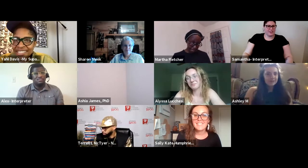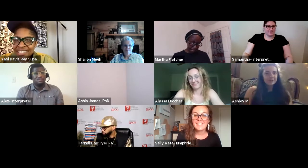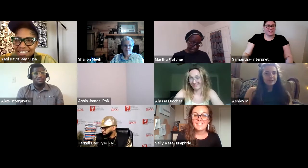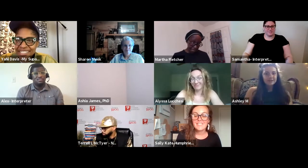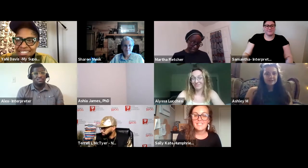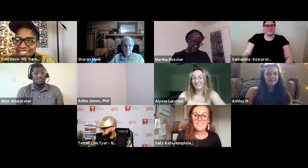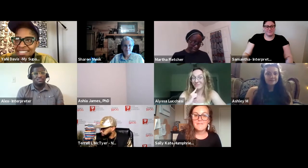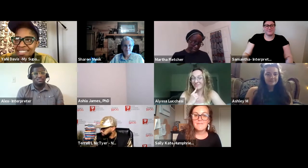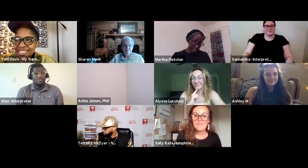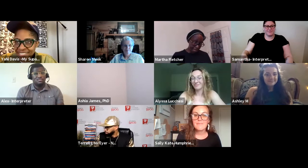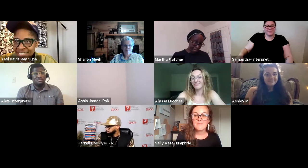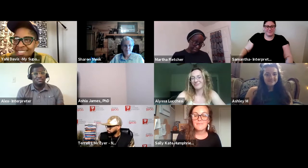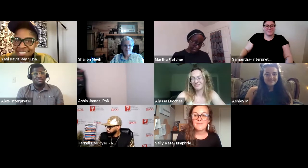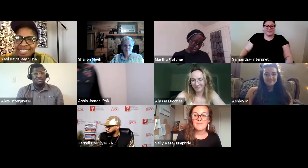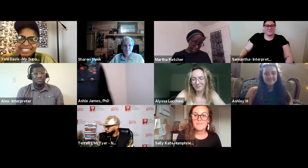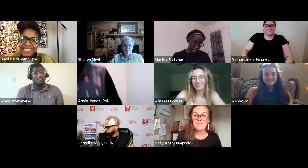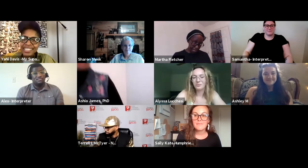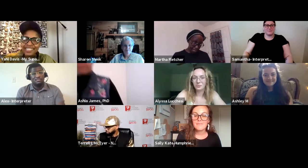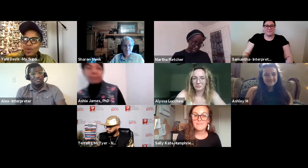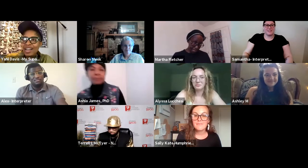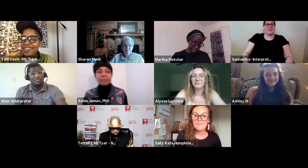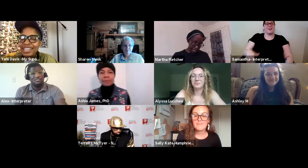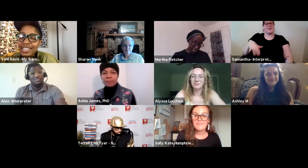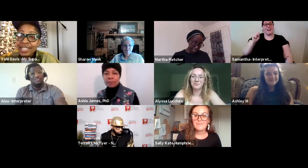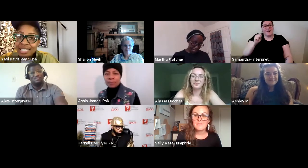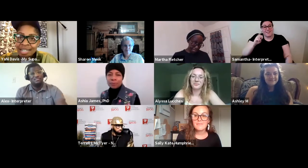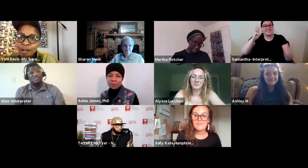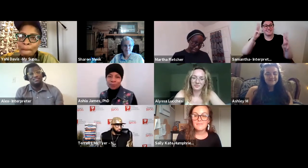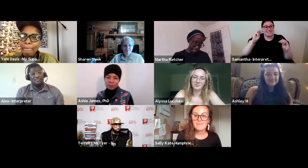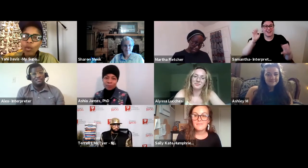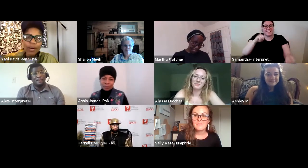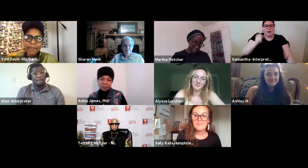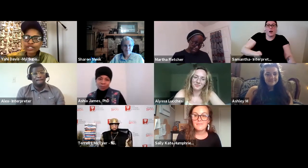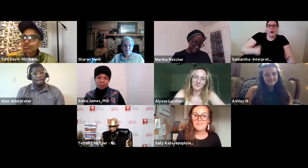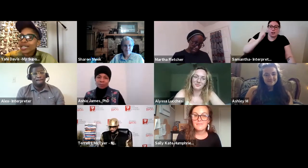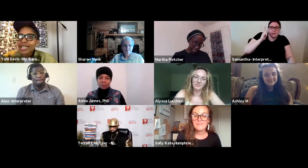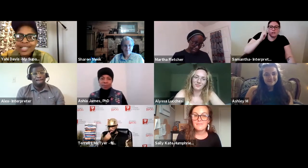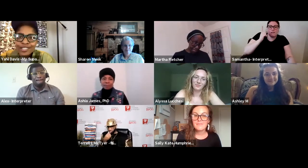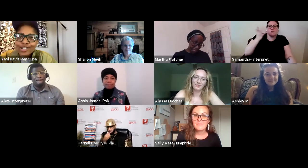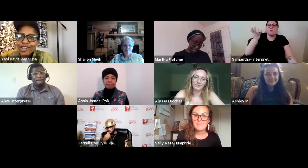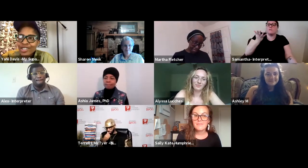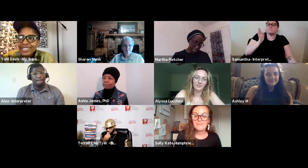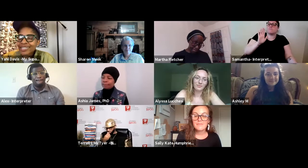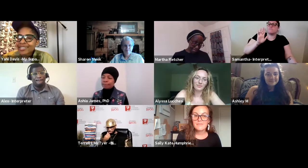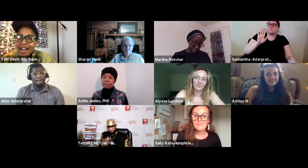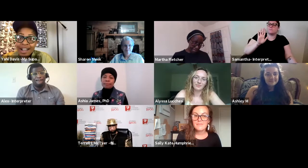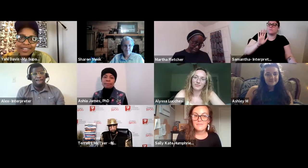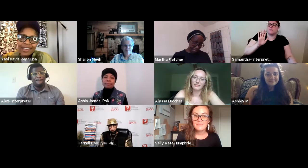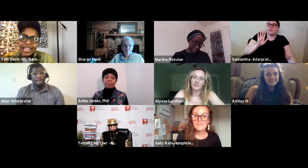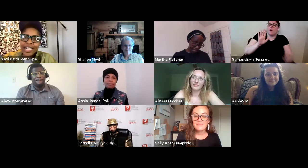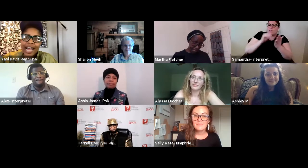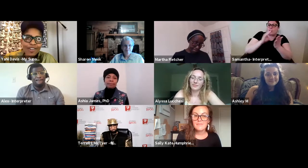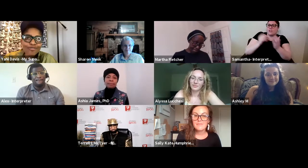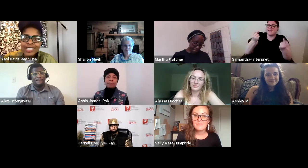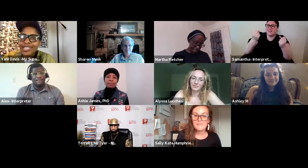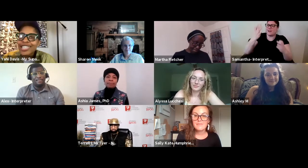about 3 years now. Yes. Wow. And Alyssa, what made you get into learning sign?